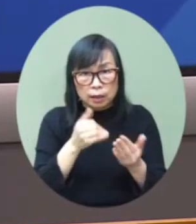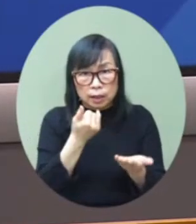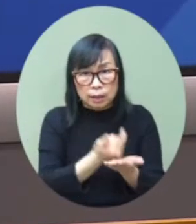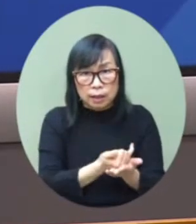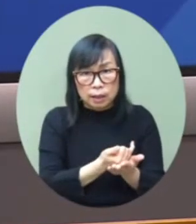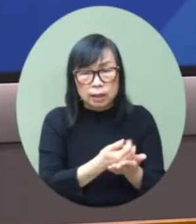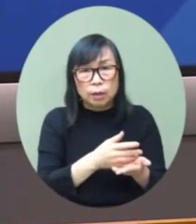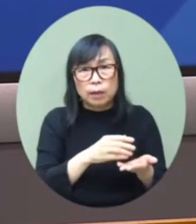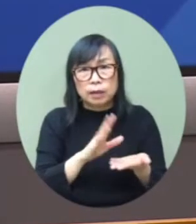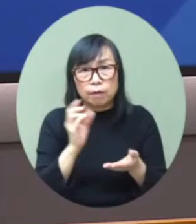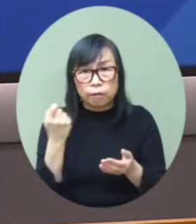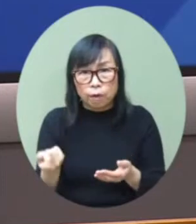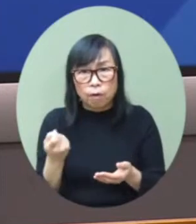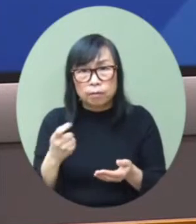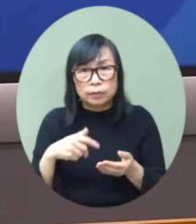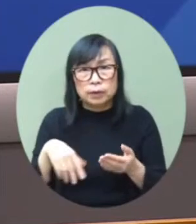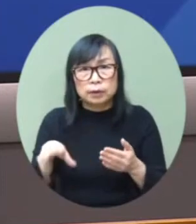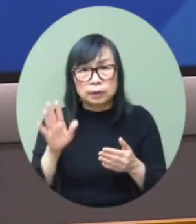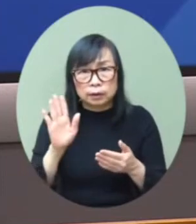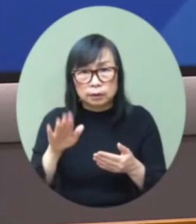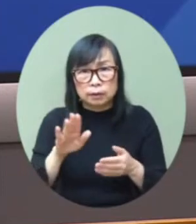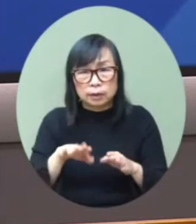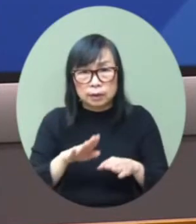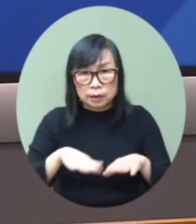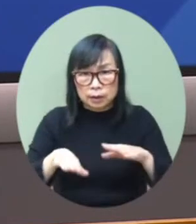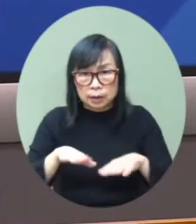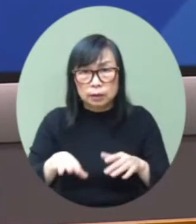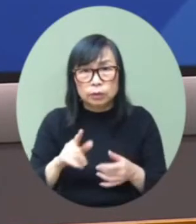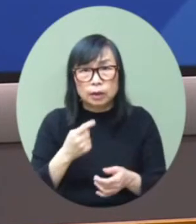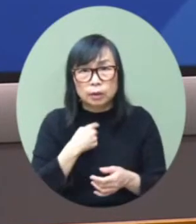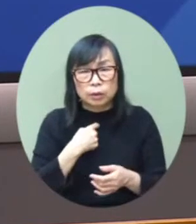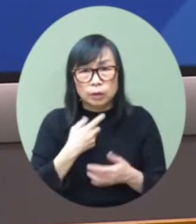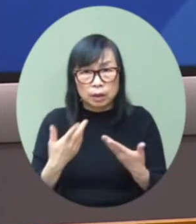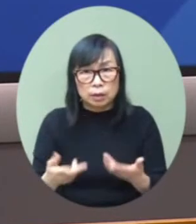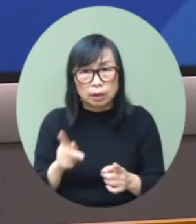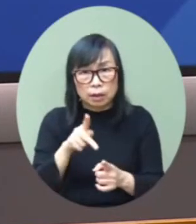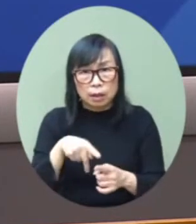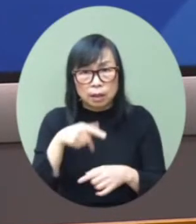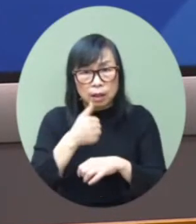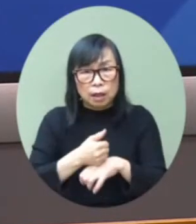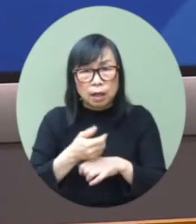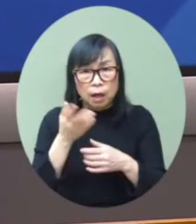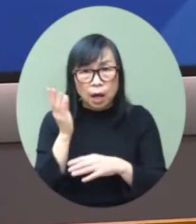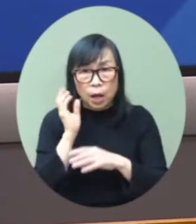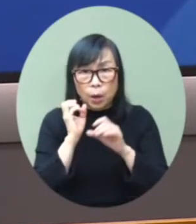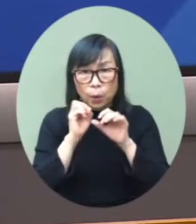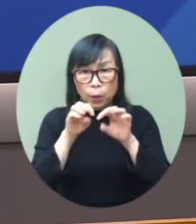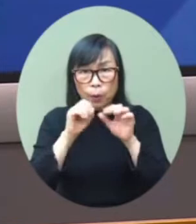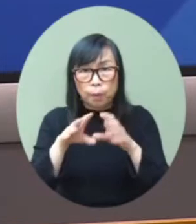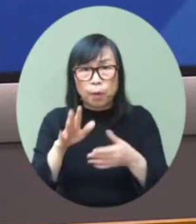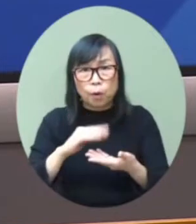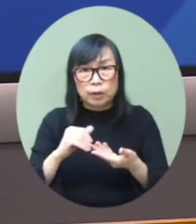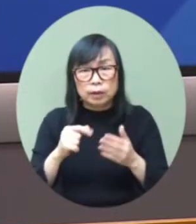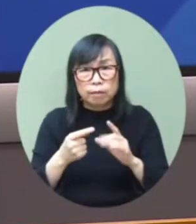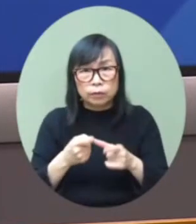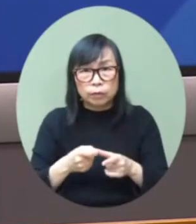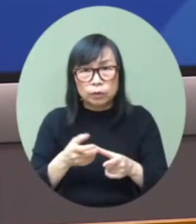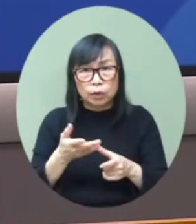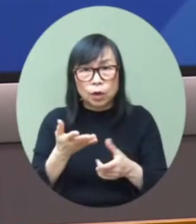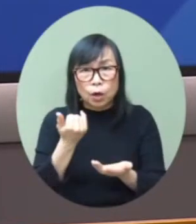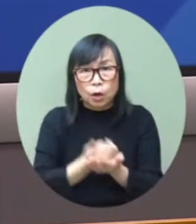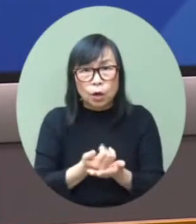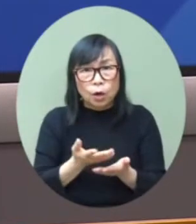can claim the bodies of their loved ones to deal with their funeral matters. And I'd like to take this opportunity